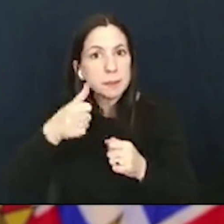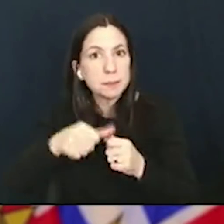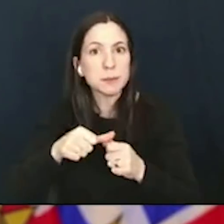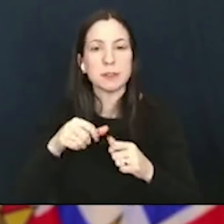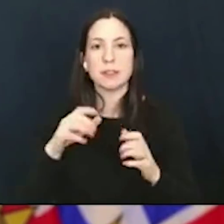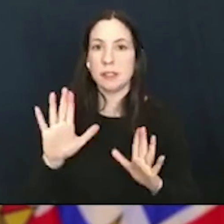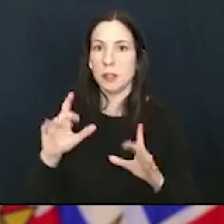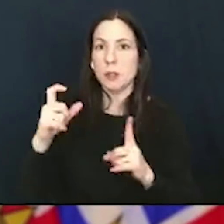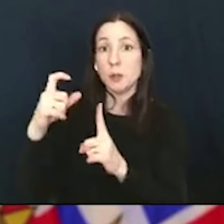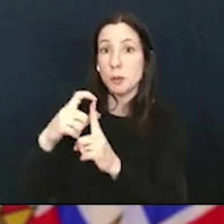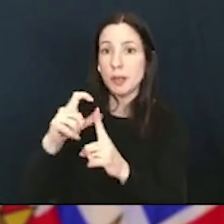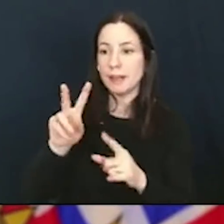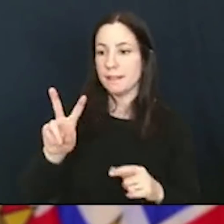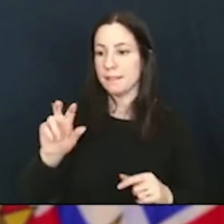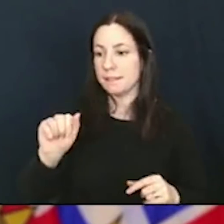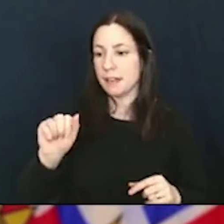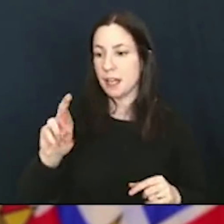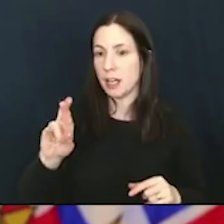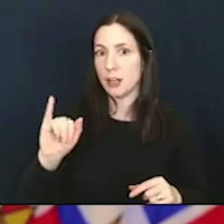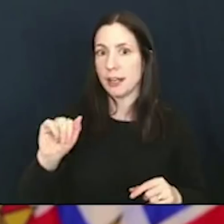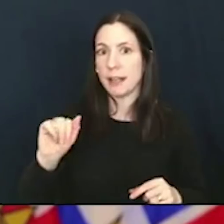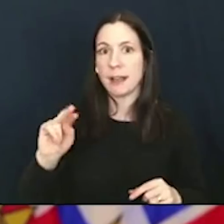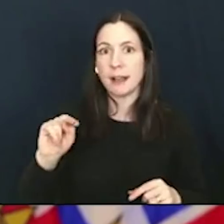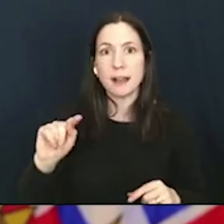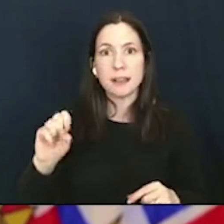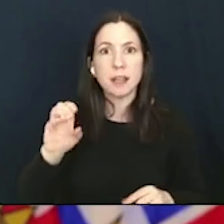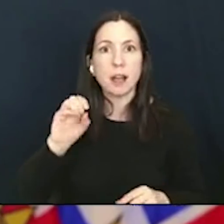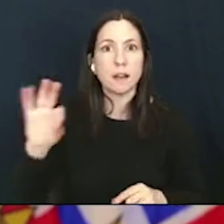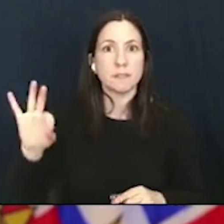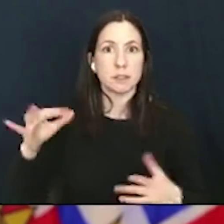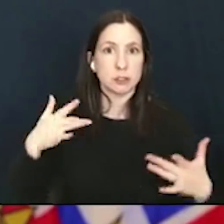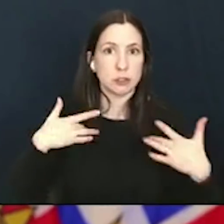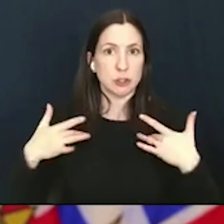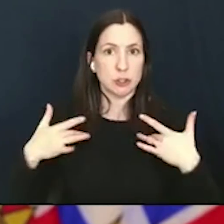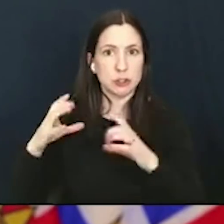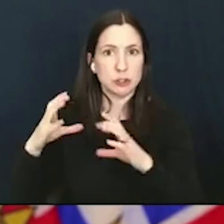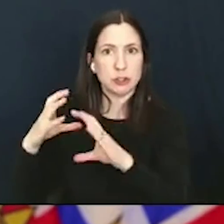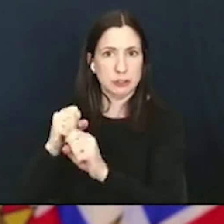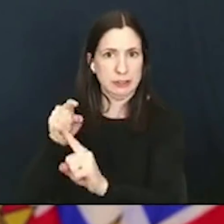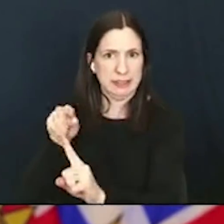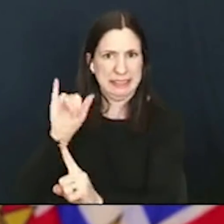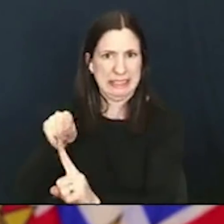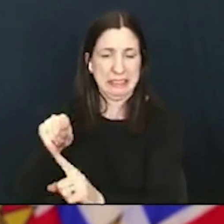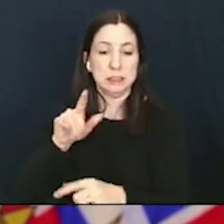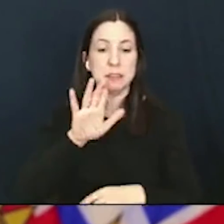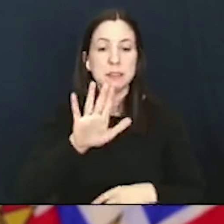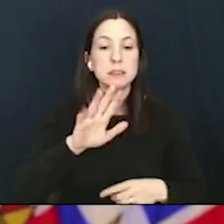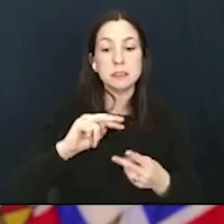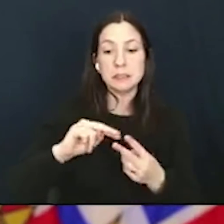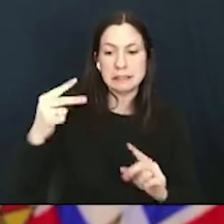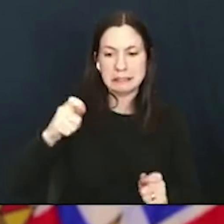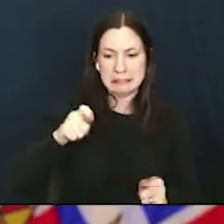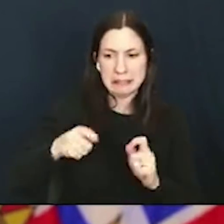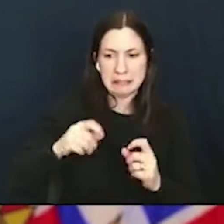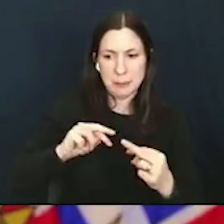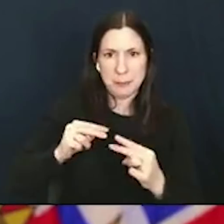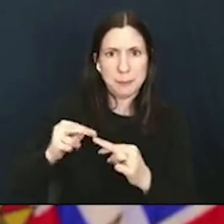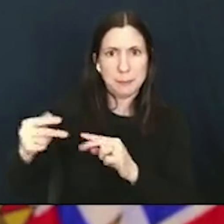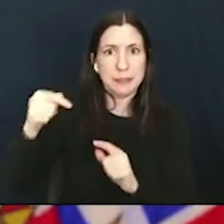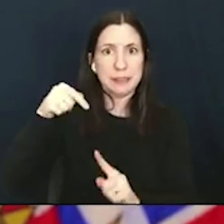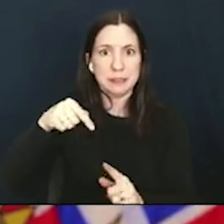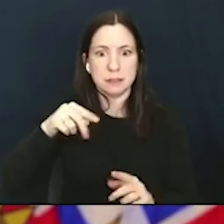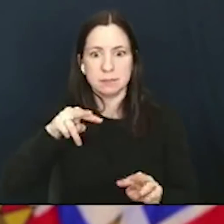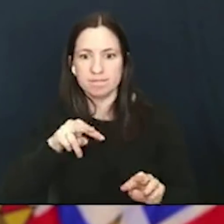of concern, and I know that has been an issue, particularly in the last couple of weeks. And we need to understand the effects that